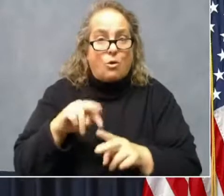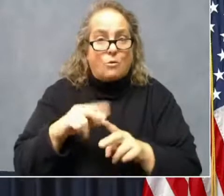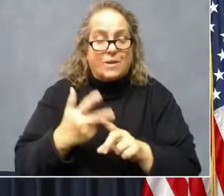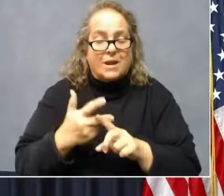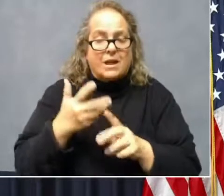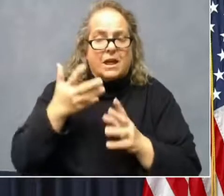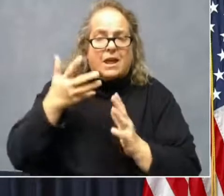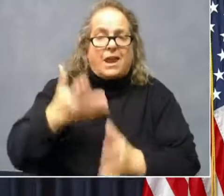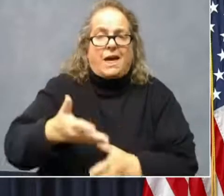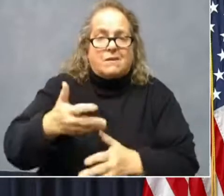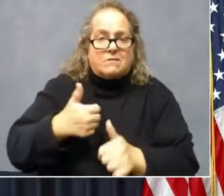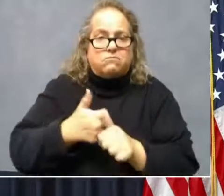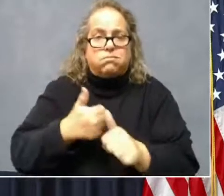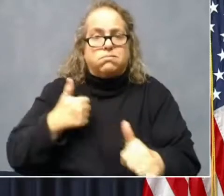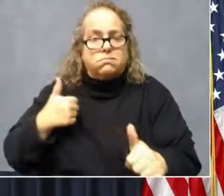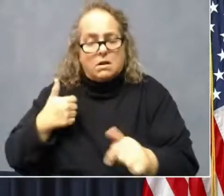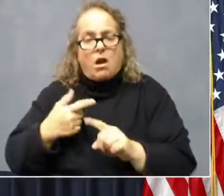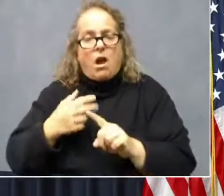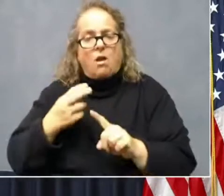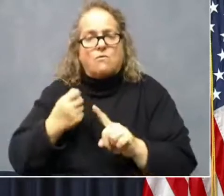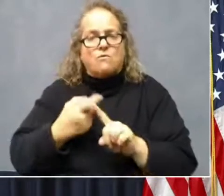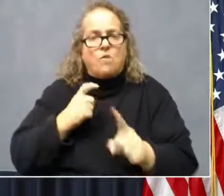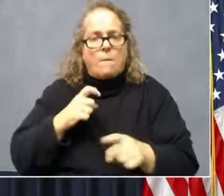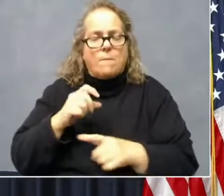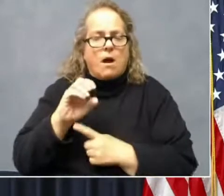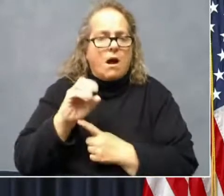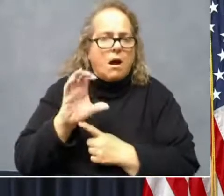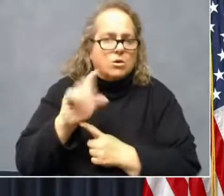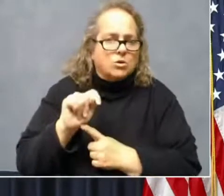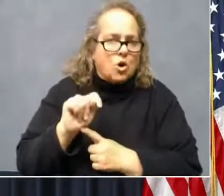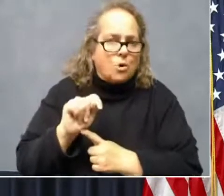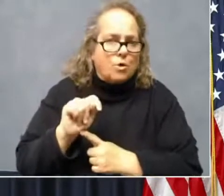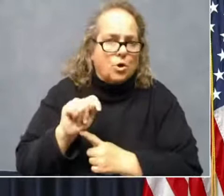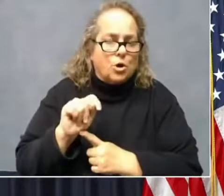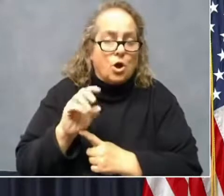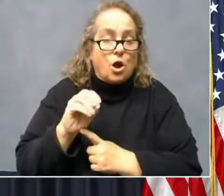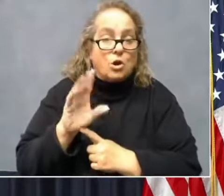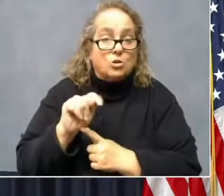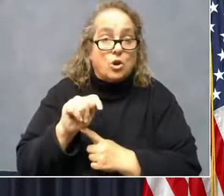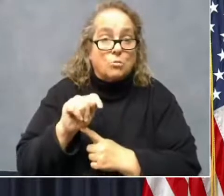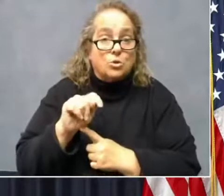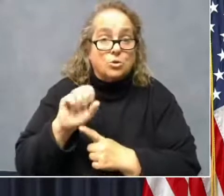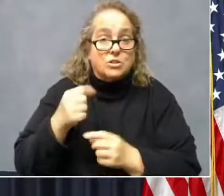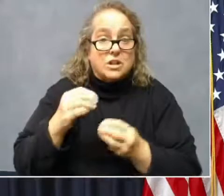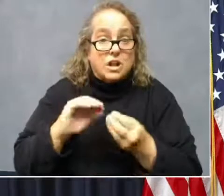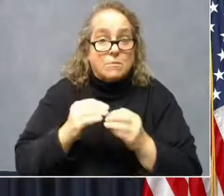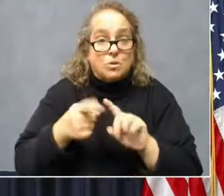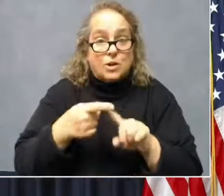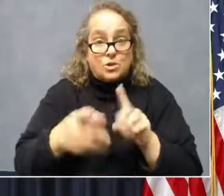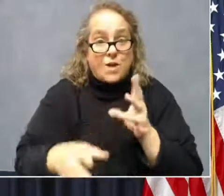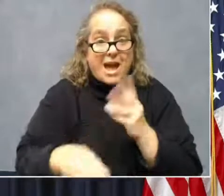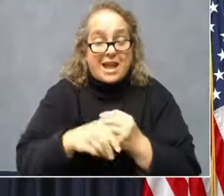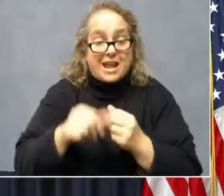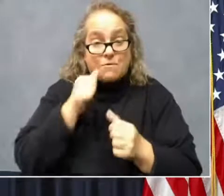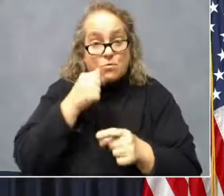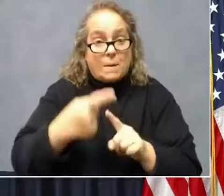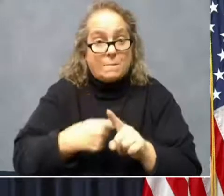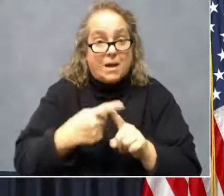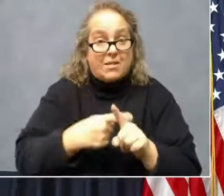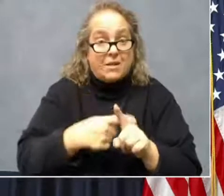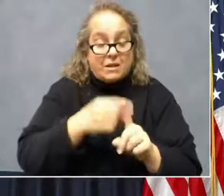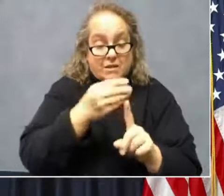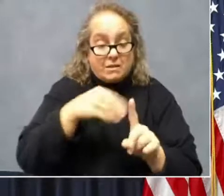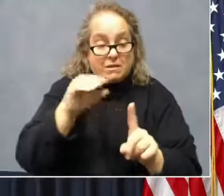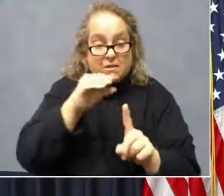are from October. And October's numbers, when they're added at the end of every month, when the previous months are